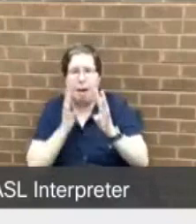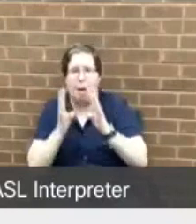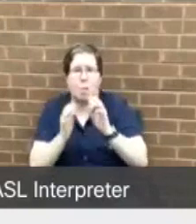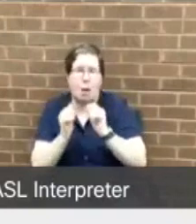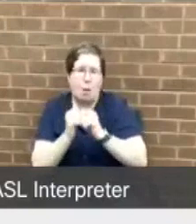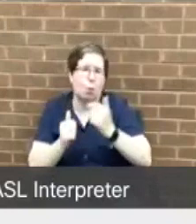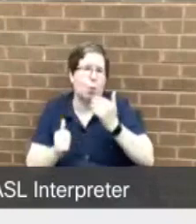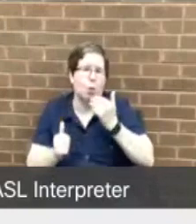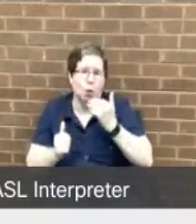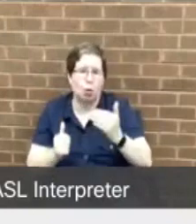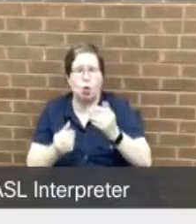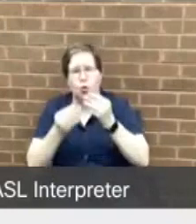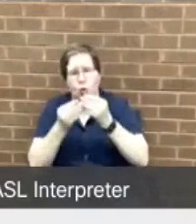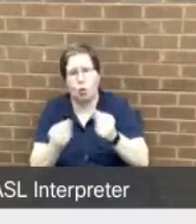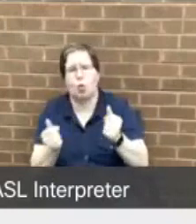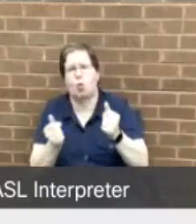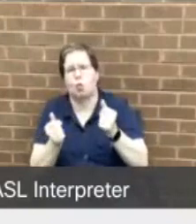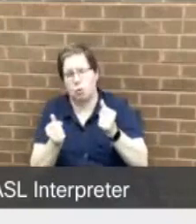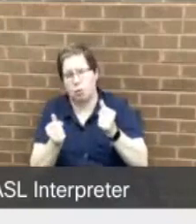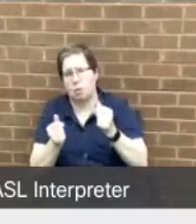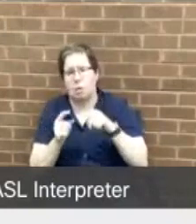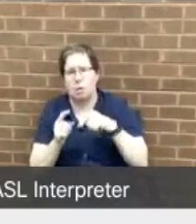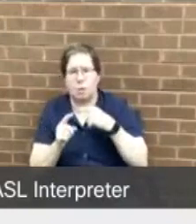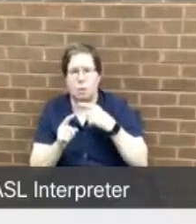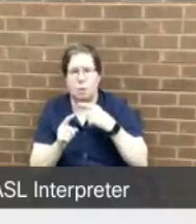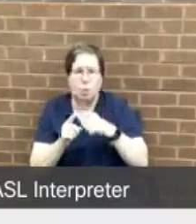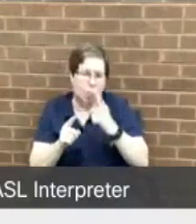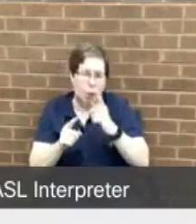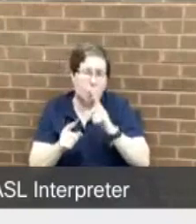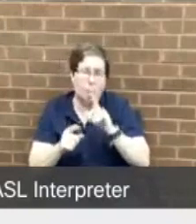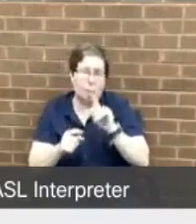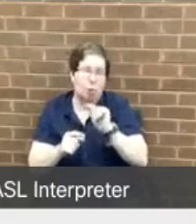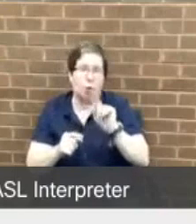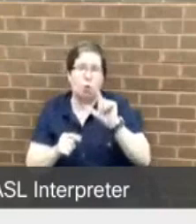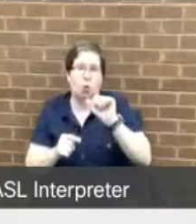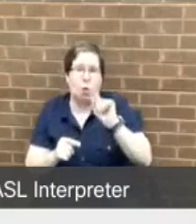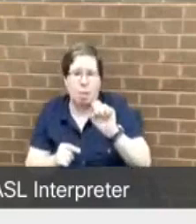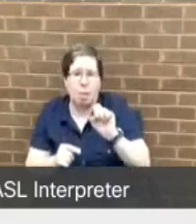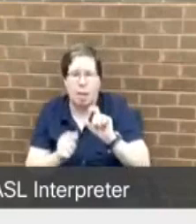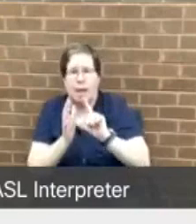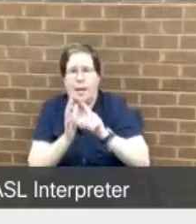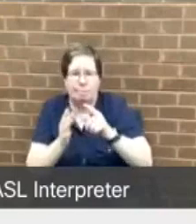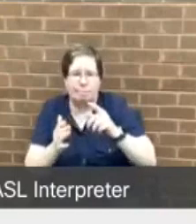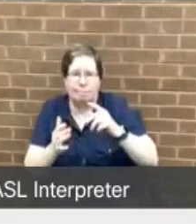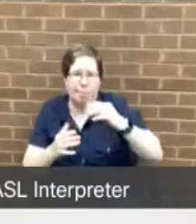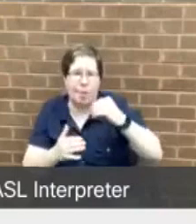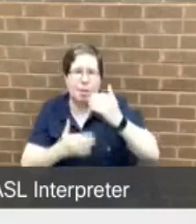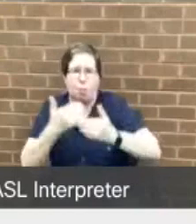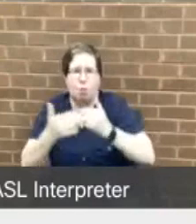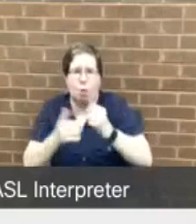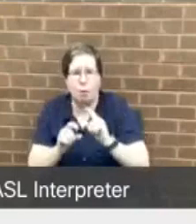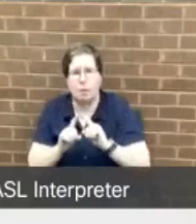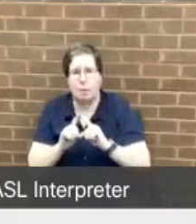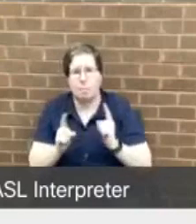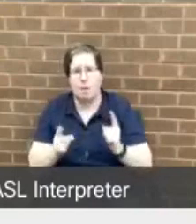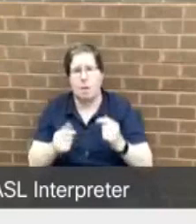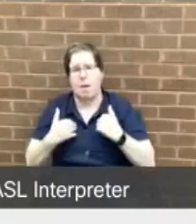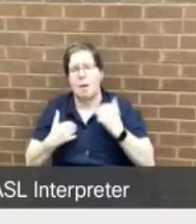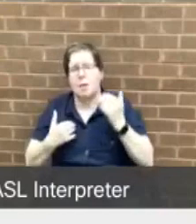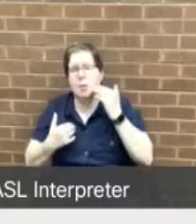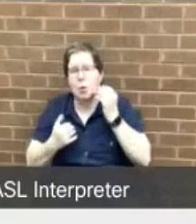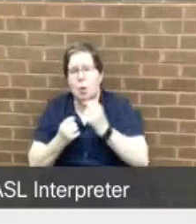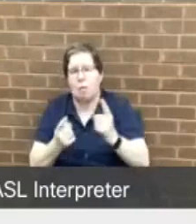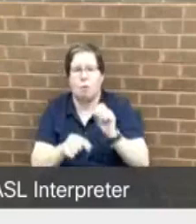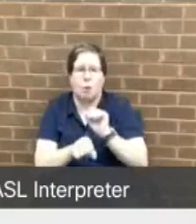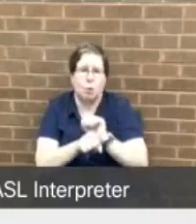good solutions when we came to it a little too late in the process. But, you know, I know everyone's working